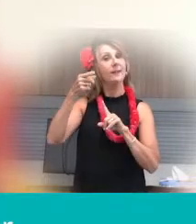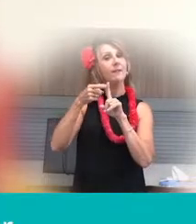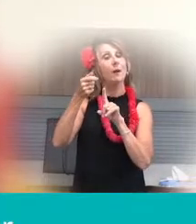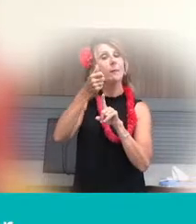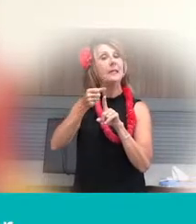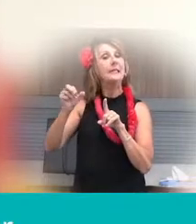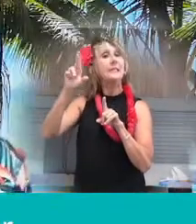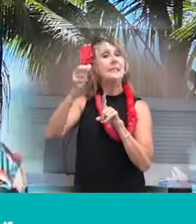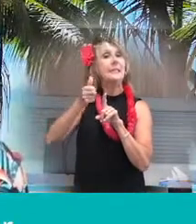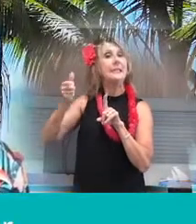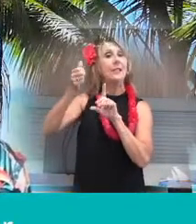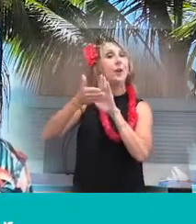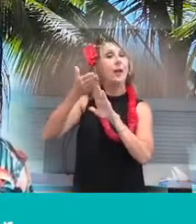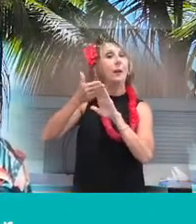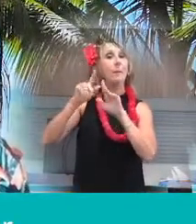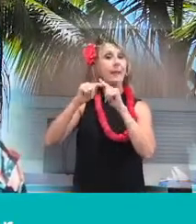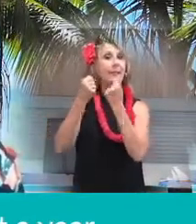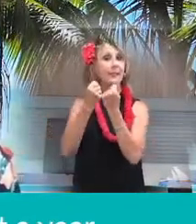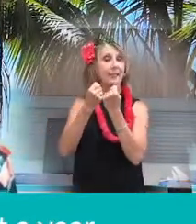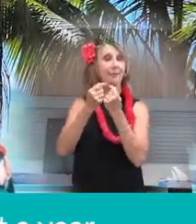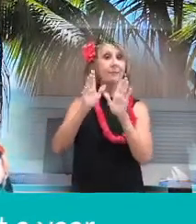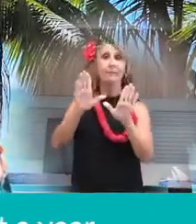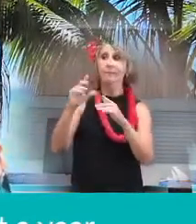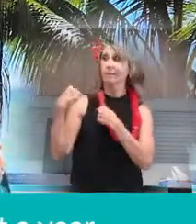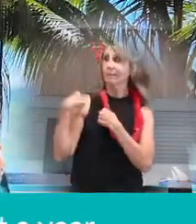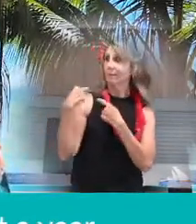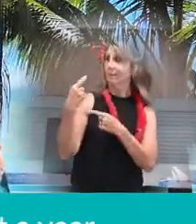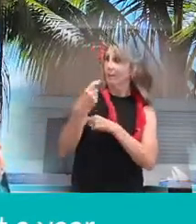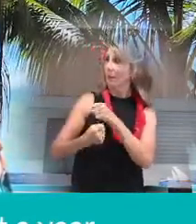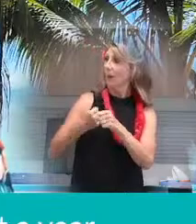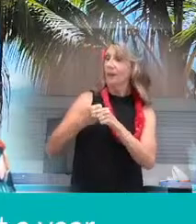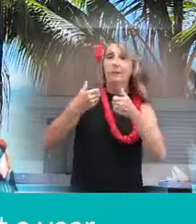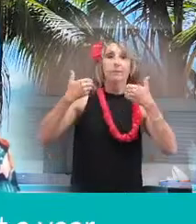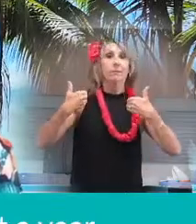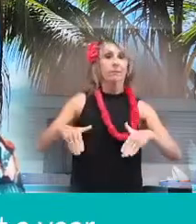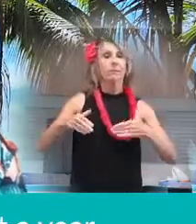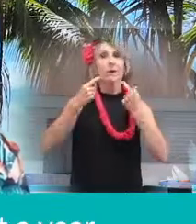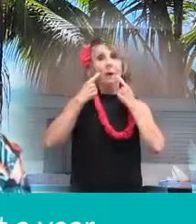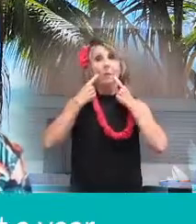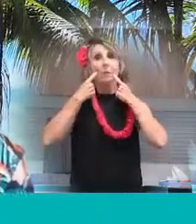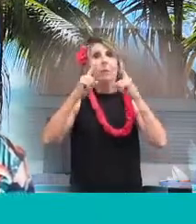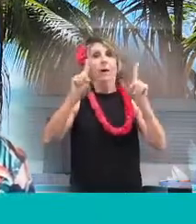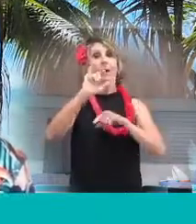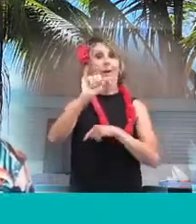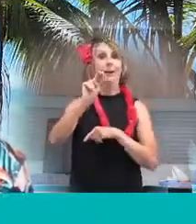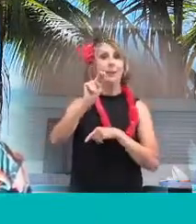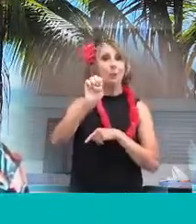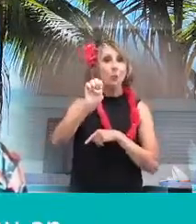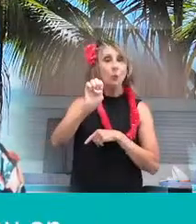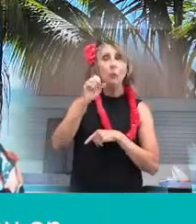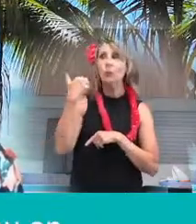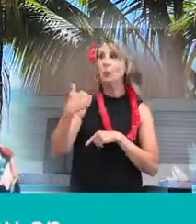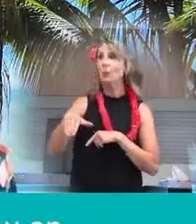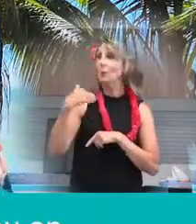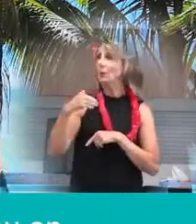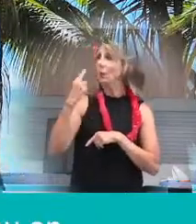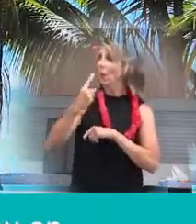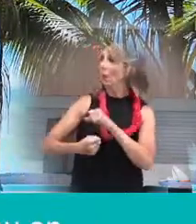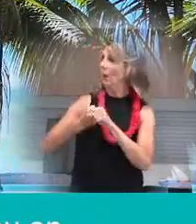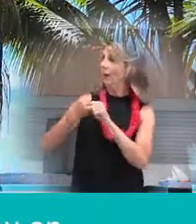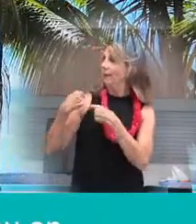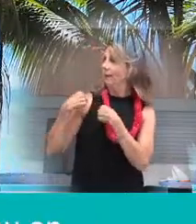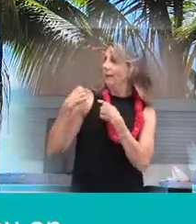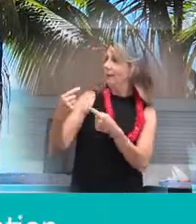Admin. What a year. Well, we made it to June, and what a year it has been. It's my privilege